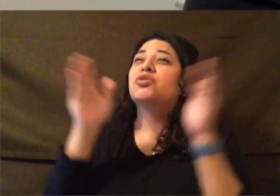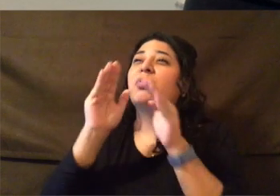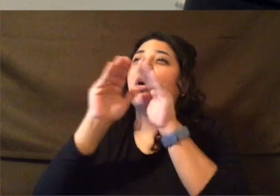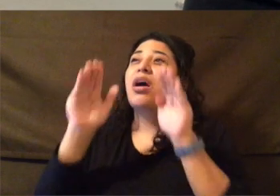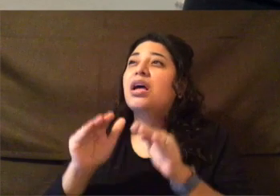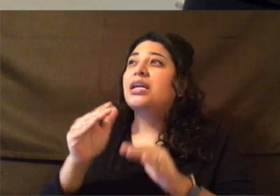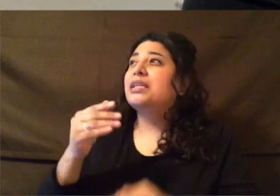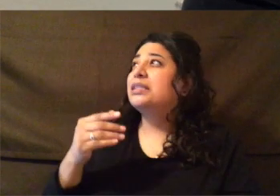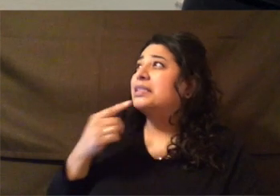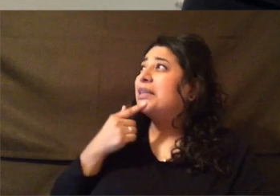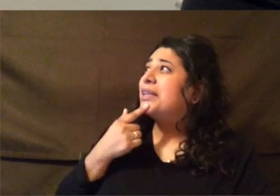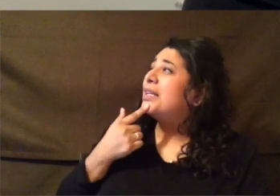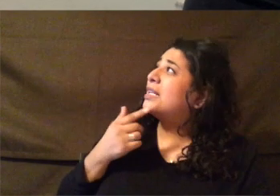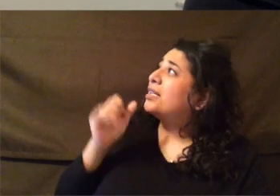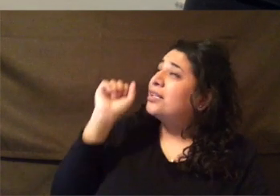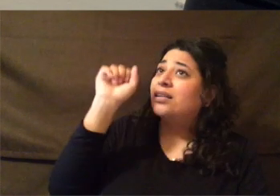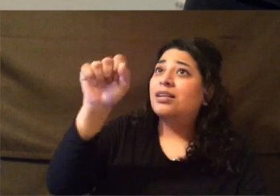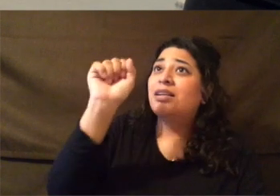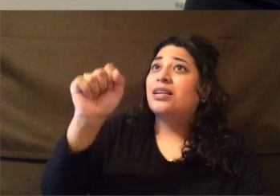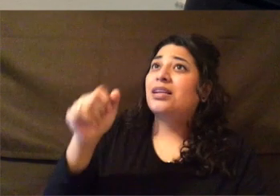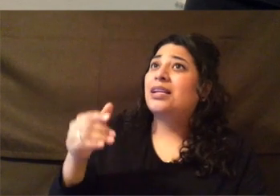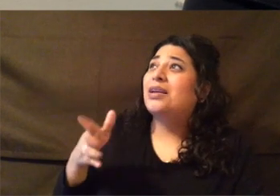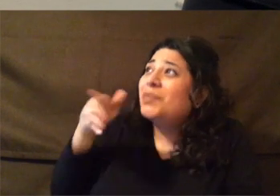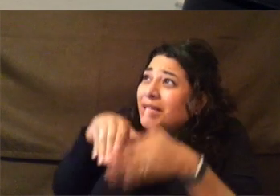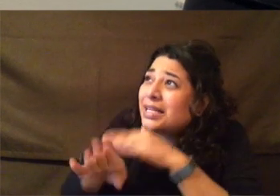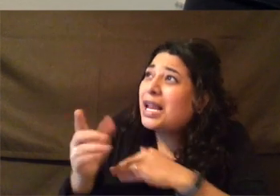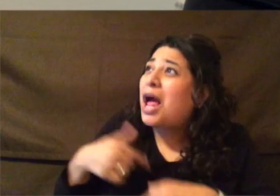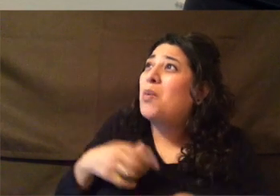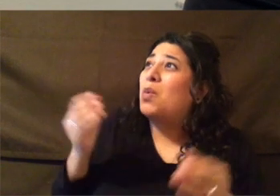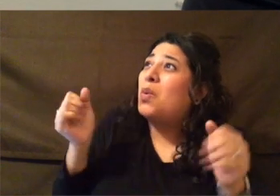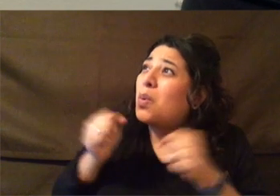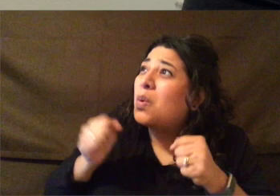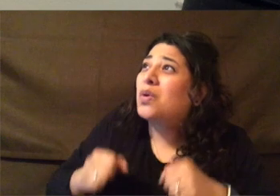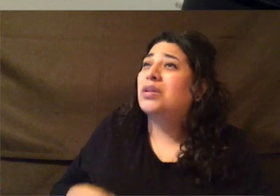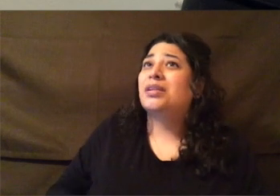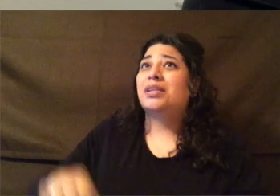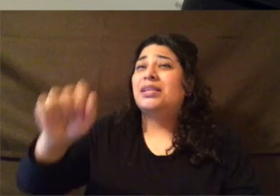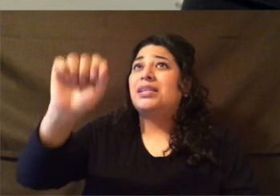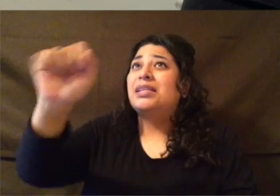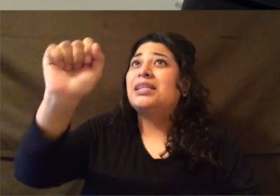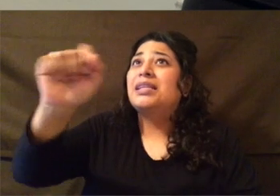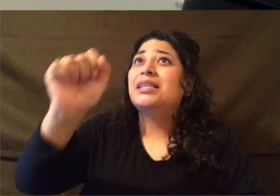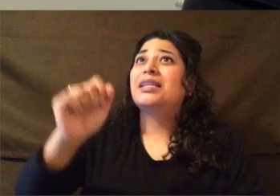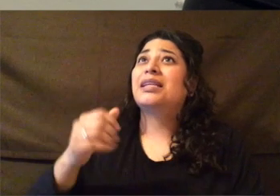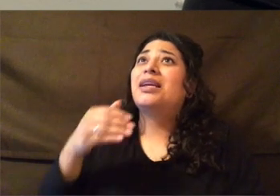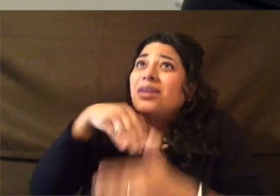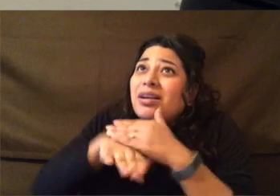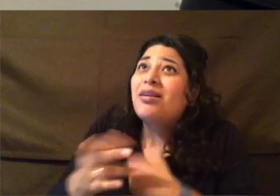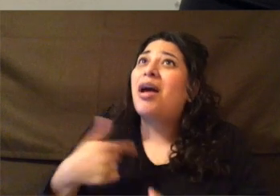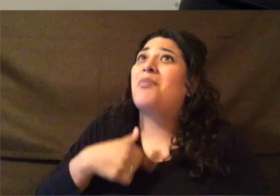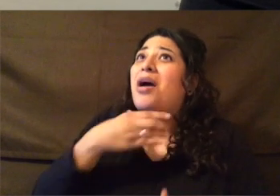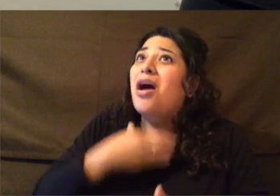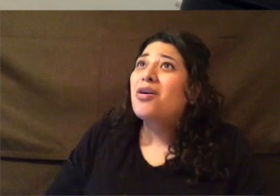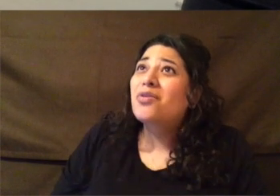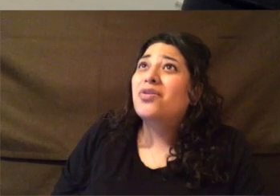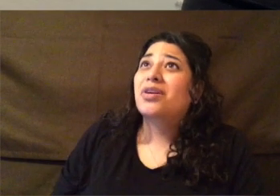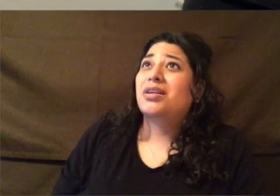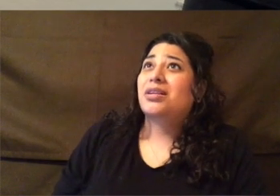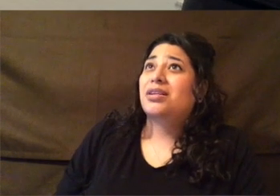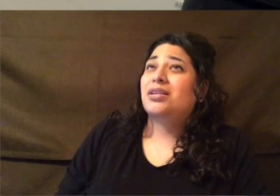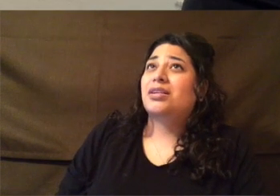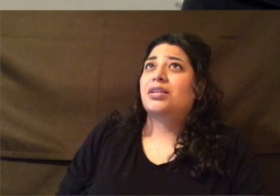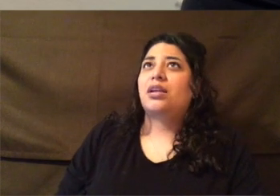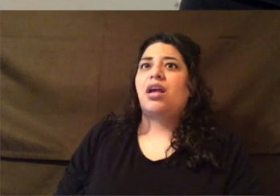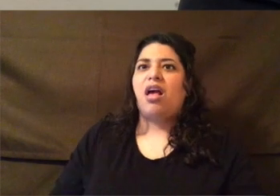She said, let me in, I am cold. There was no answer. She knocked again. She said, let me in, I am